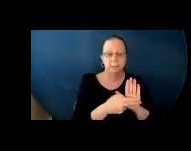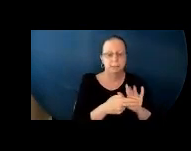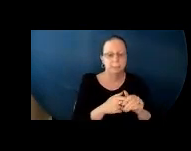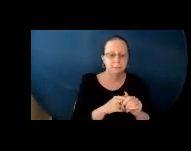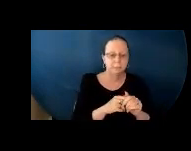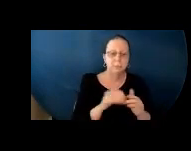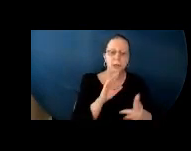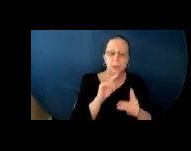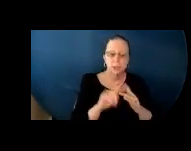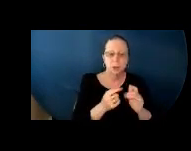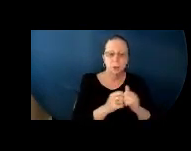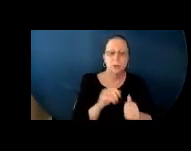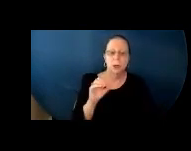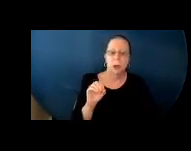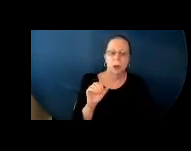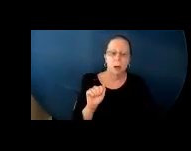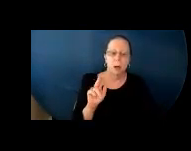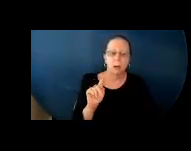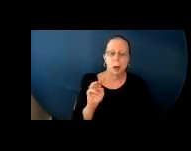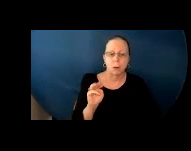So we'll start with autonomy. Next slide.